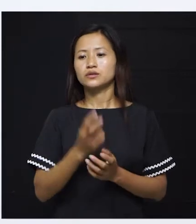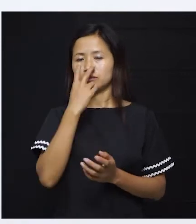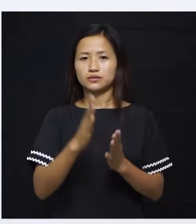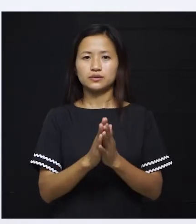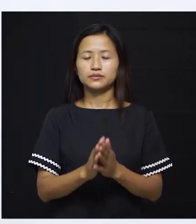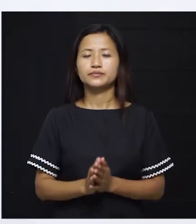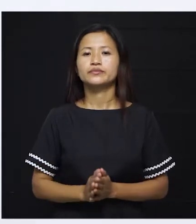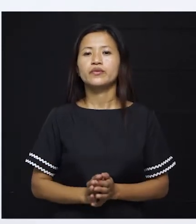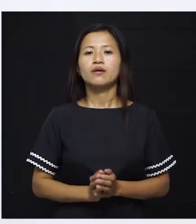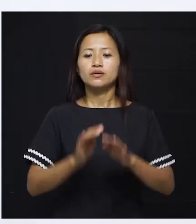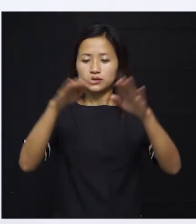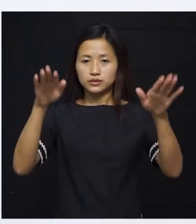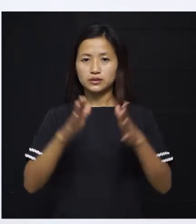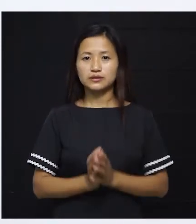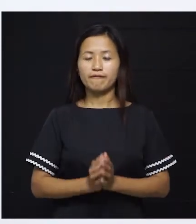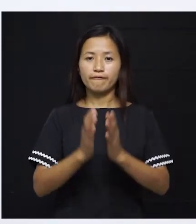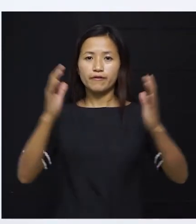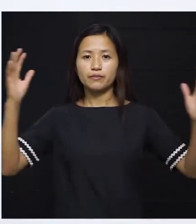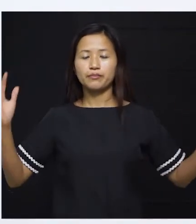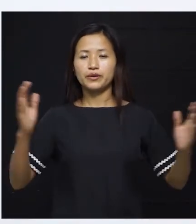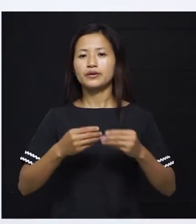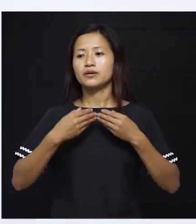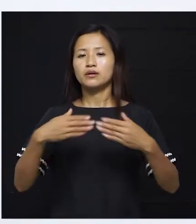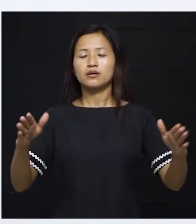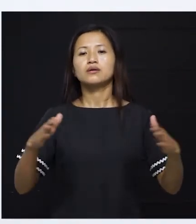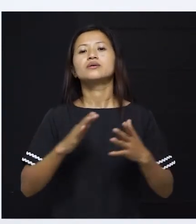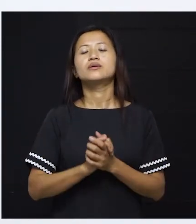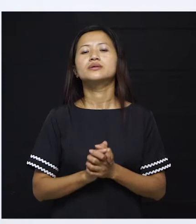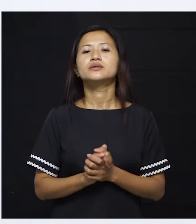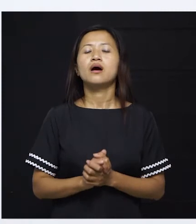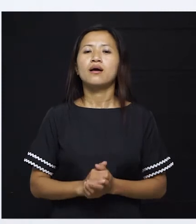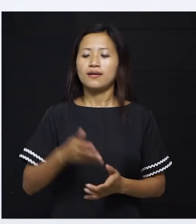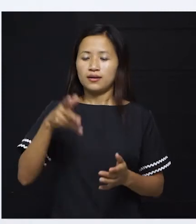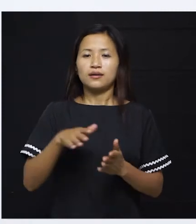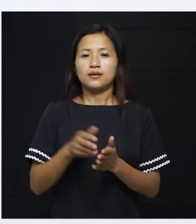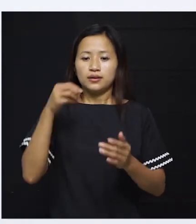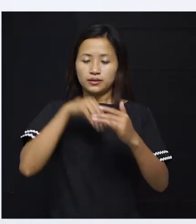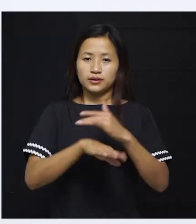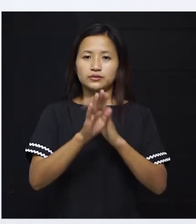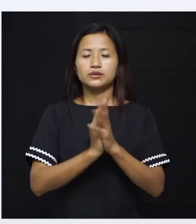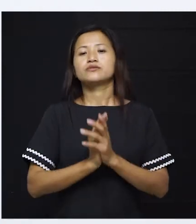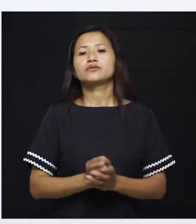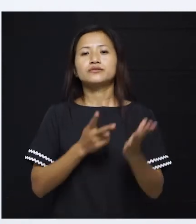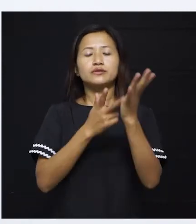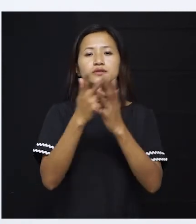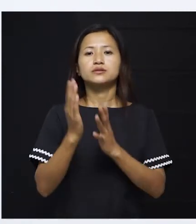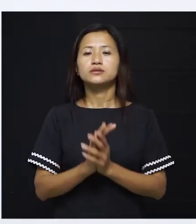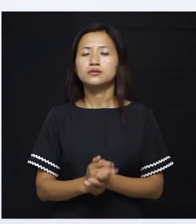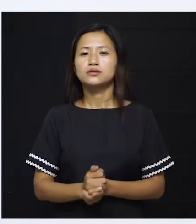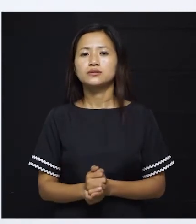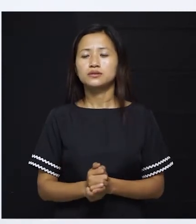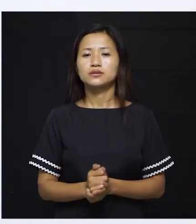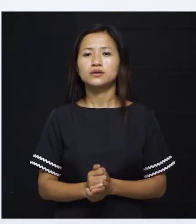gate looks like. Okay, usually it's very big, it's very wide, and then it is, since it is the main entrance for the village, it